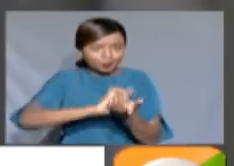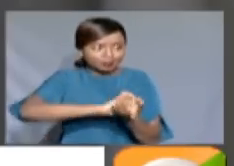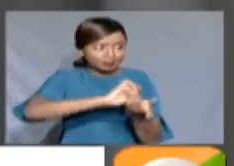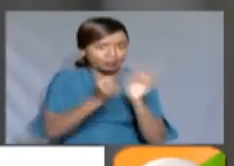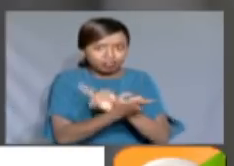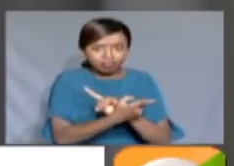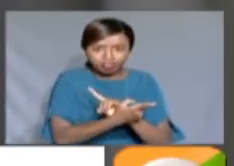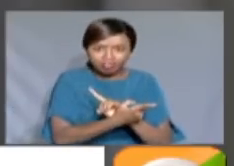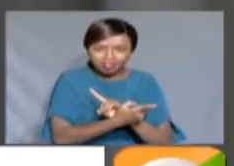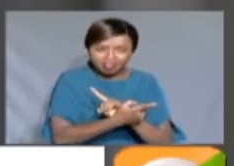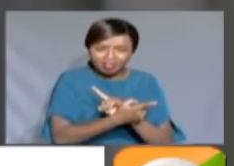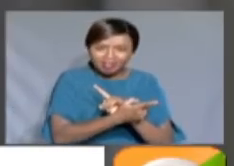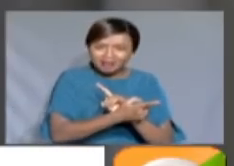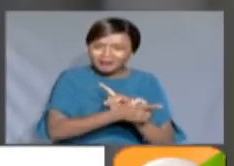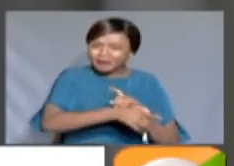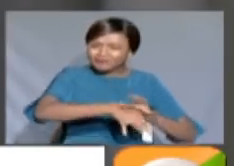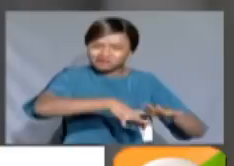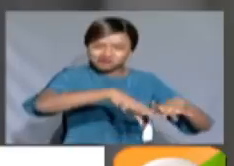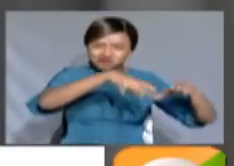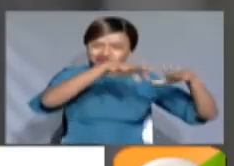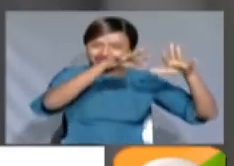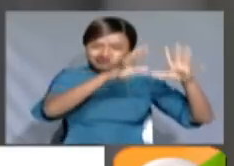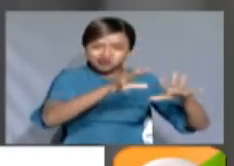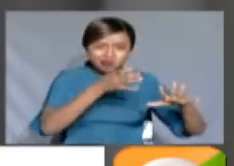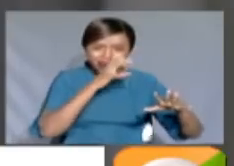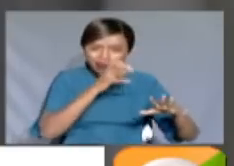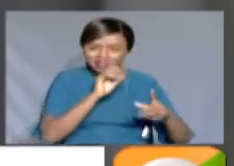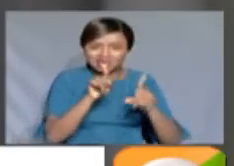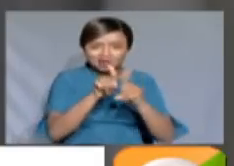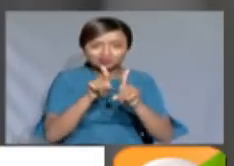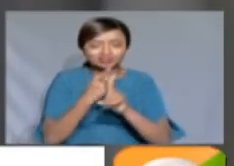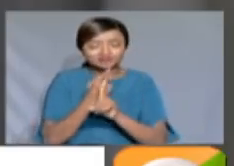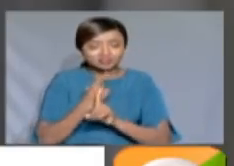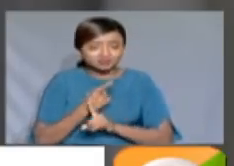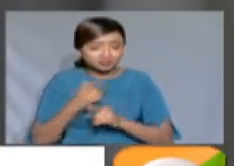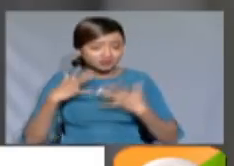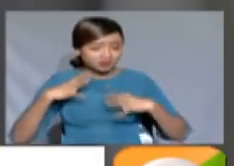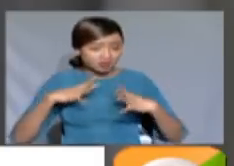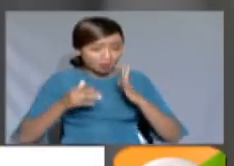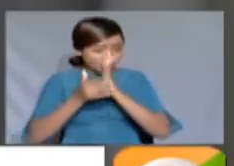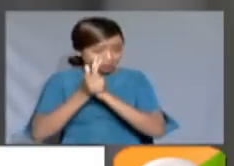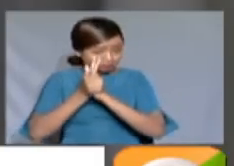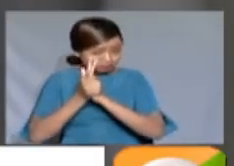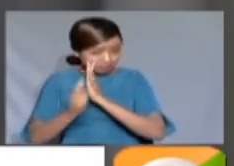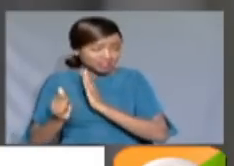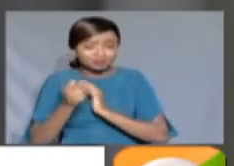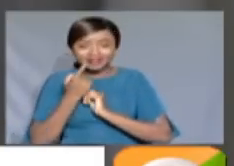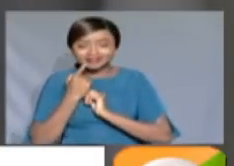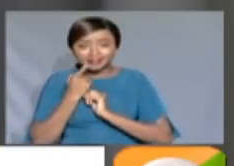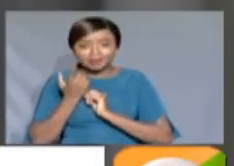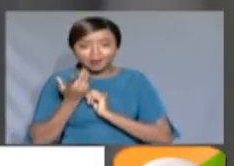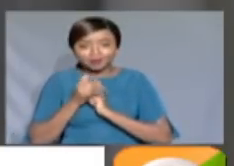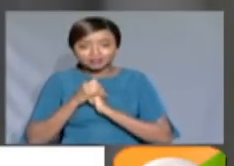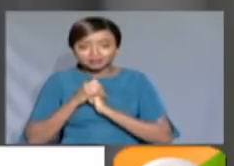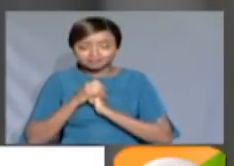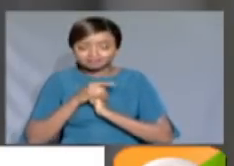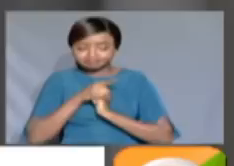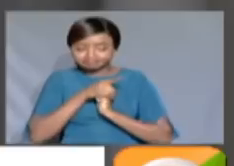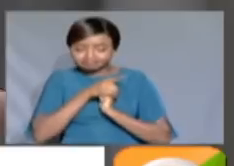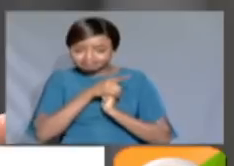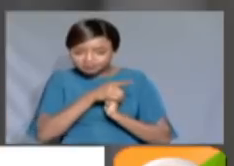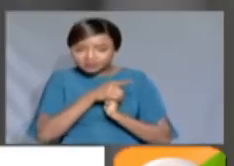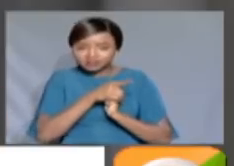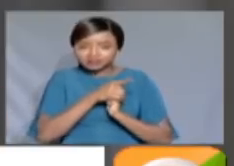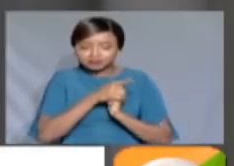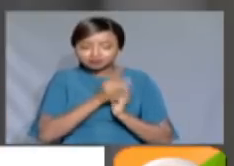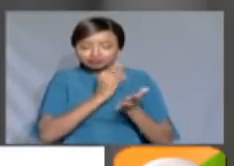and that sort of thing. And so what most experts are talking about is what they call increasing the adaptive